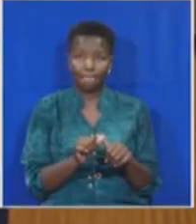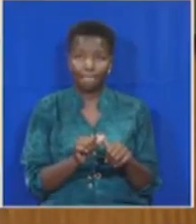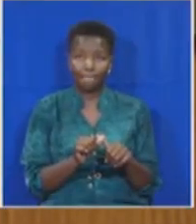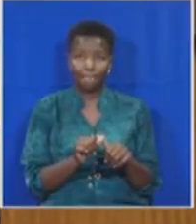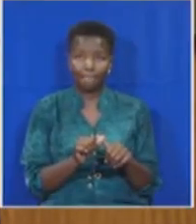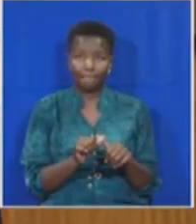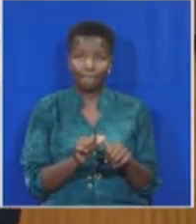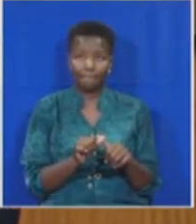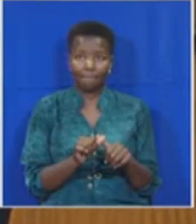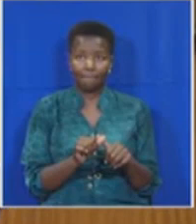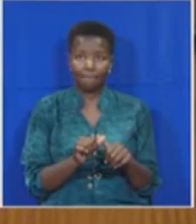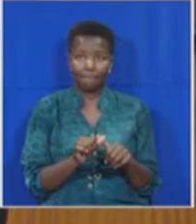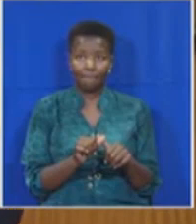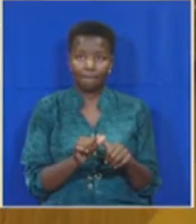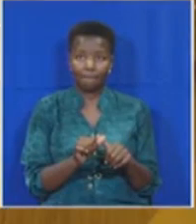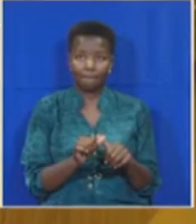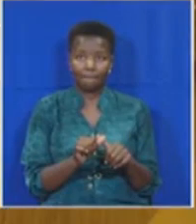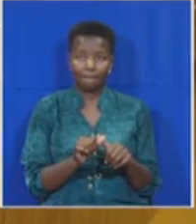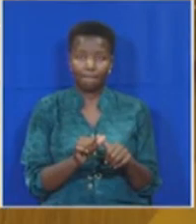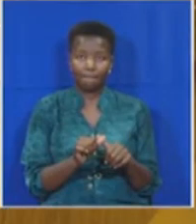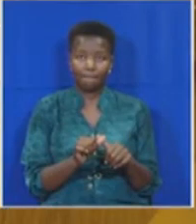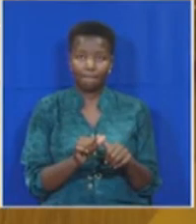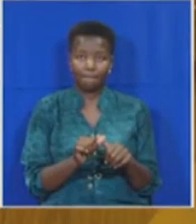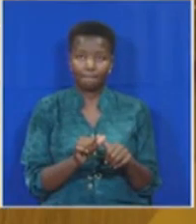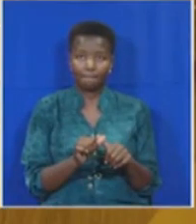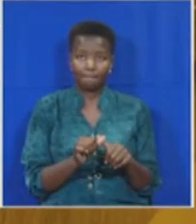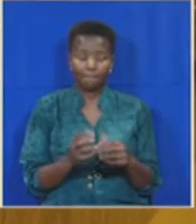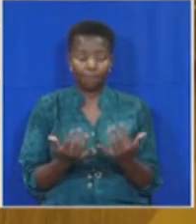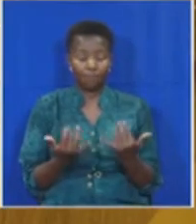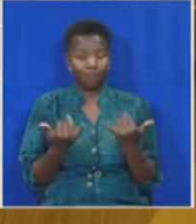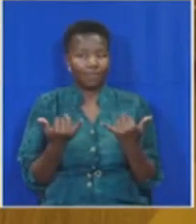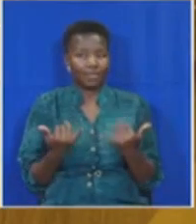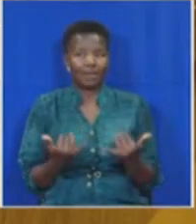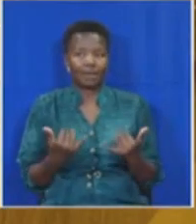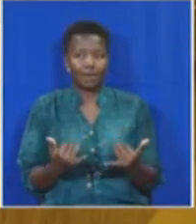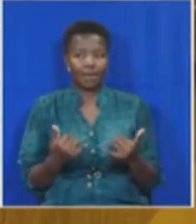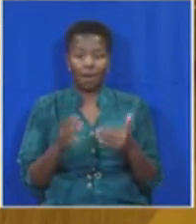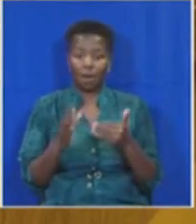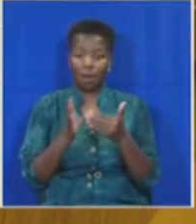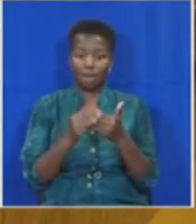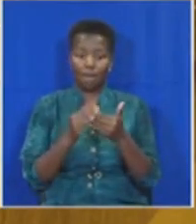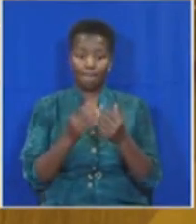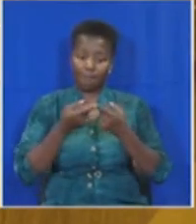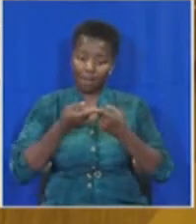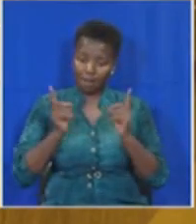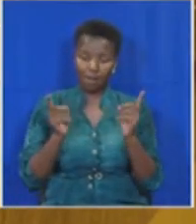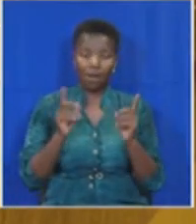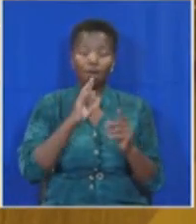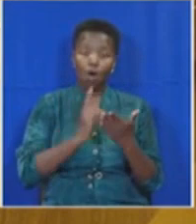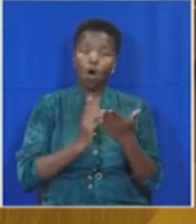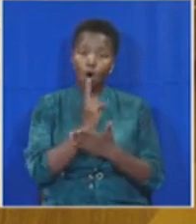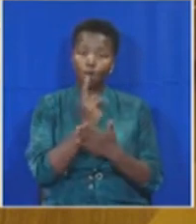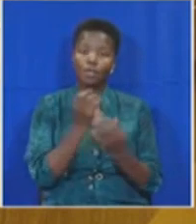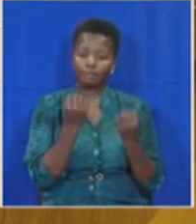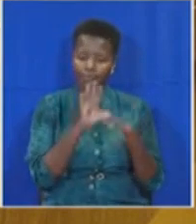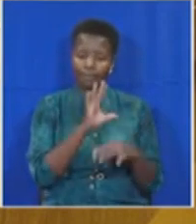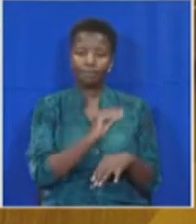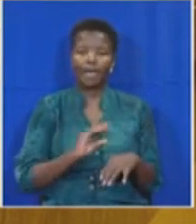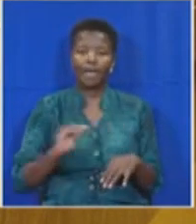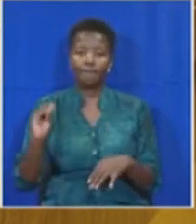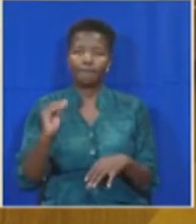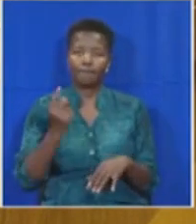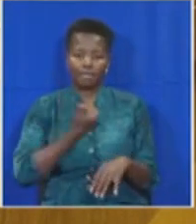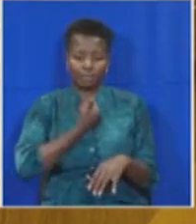here is a case of honest officials, and there are many of them, coming head-to-head with the truly